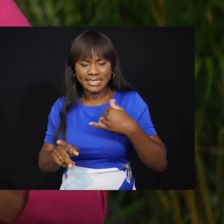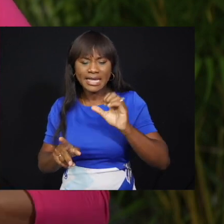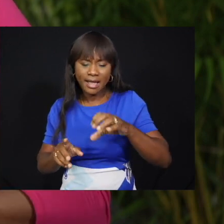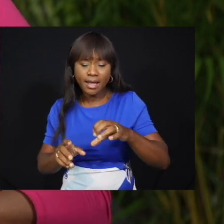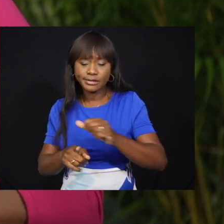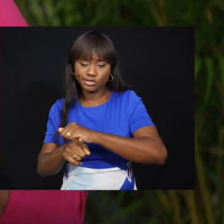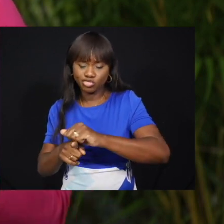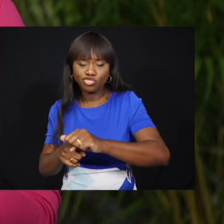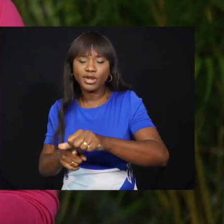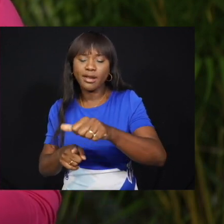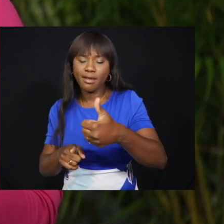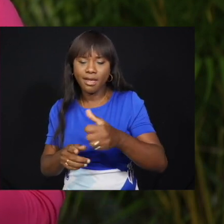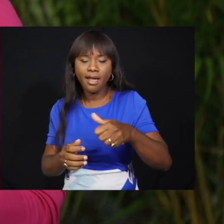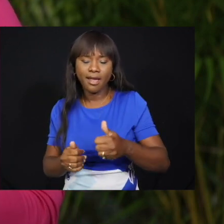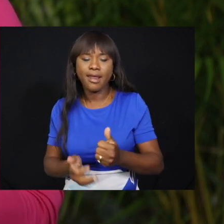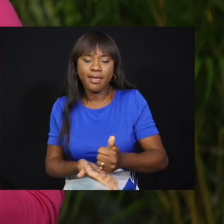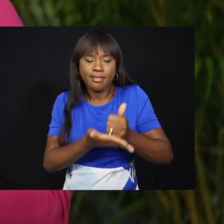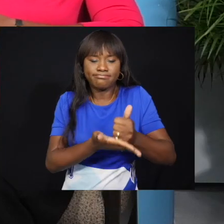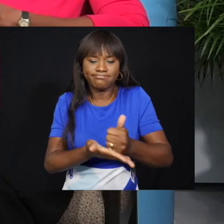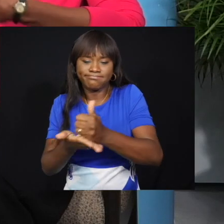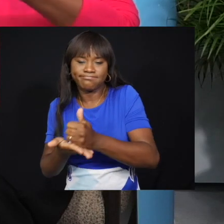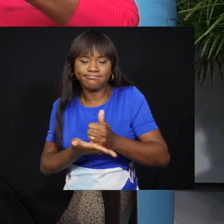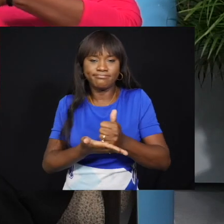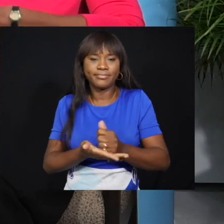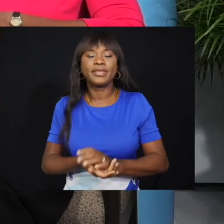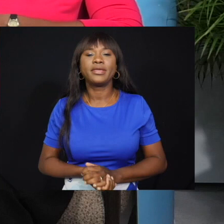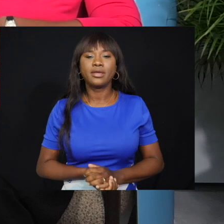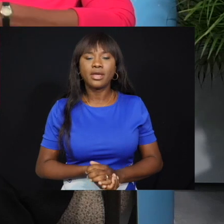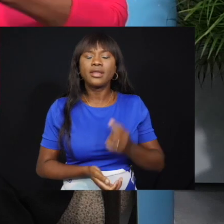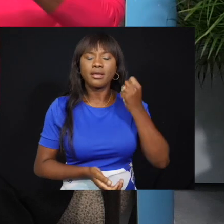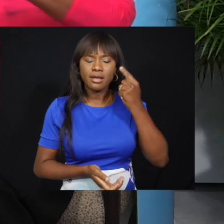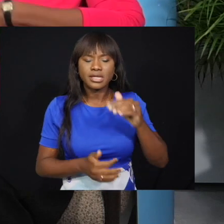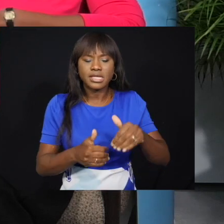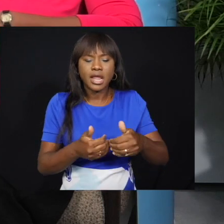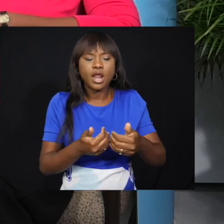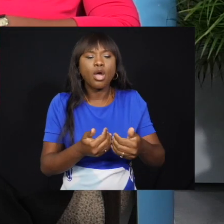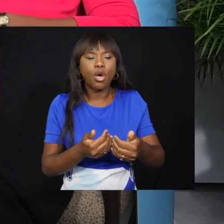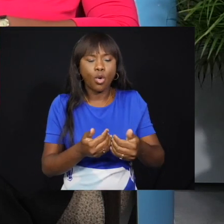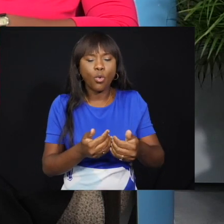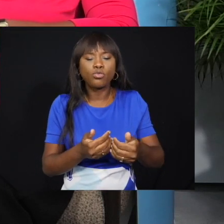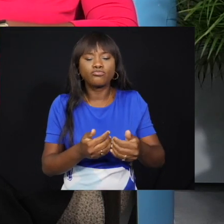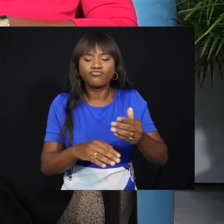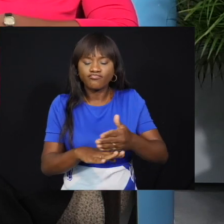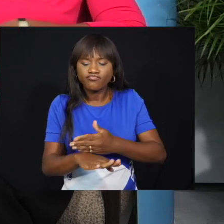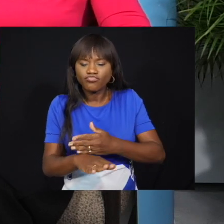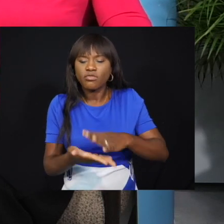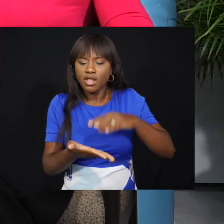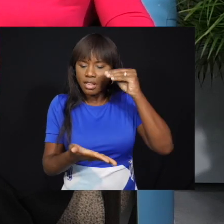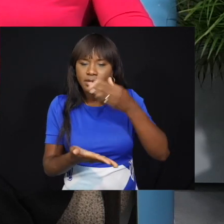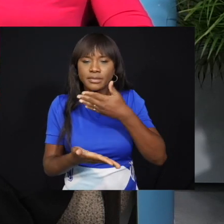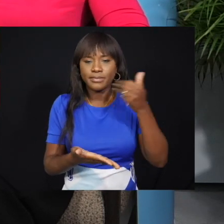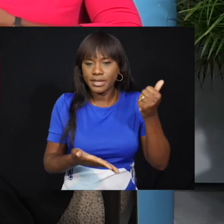subtle divisions, but they can help each other because they can then identify with how they got through in the young-old